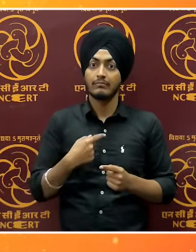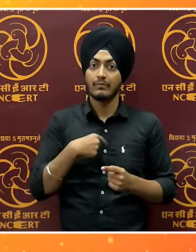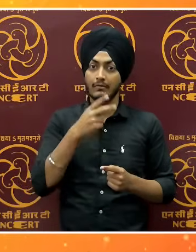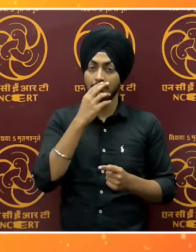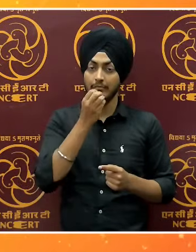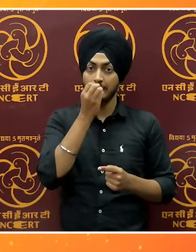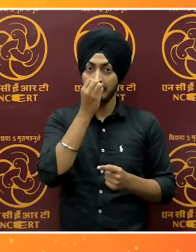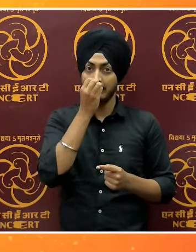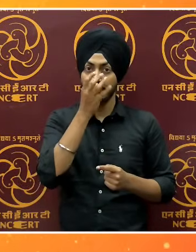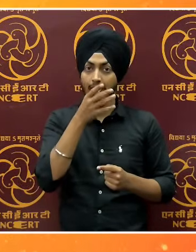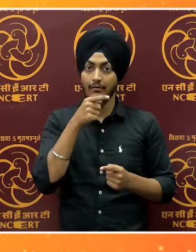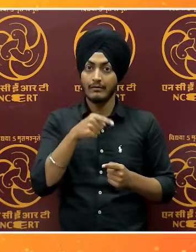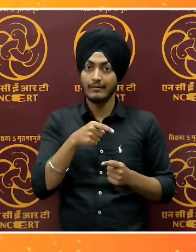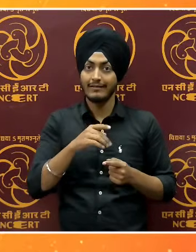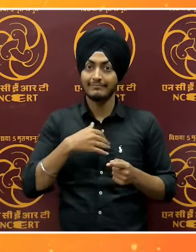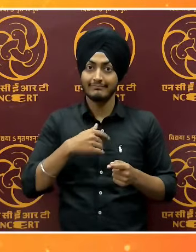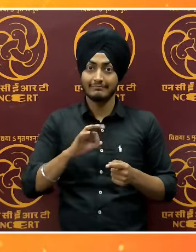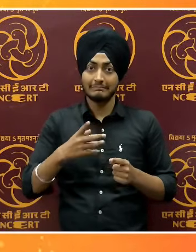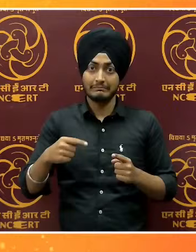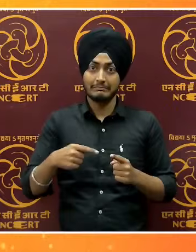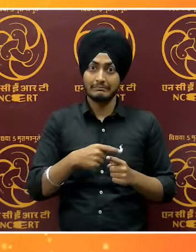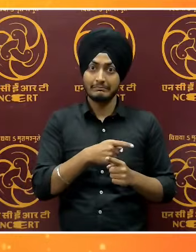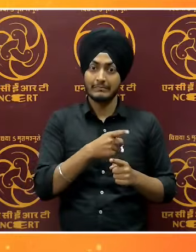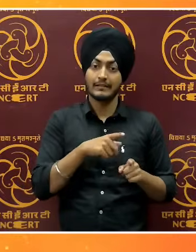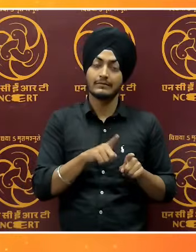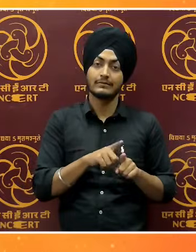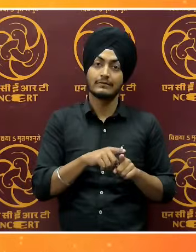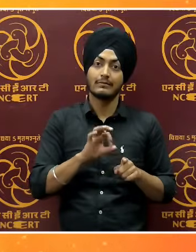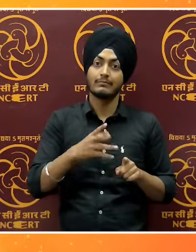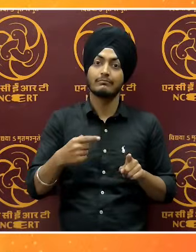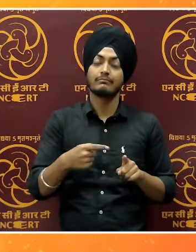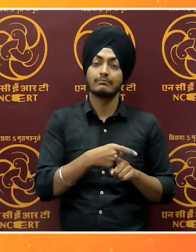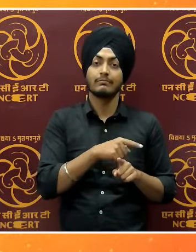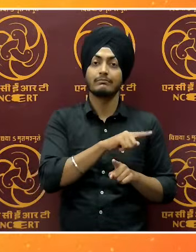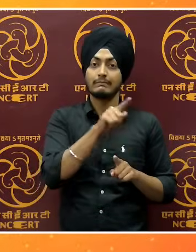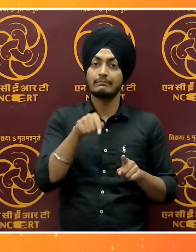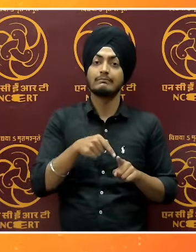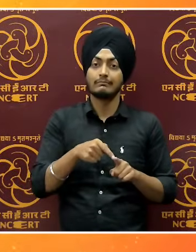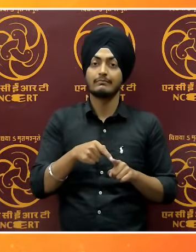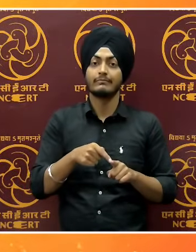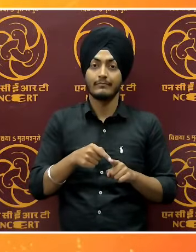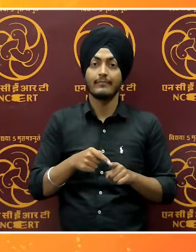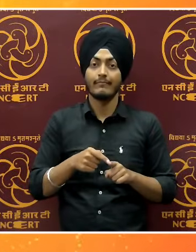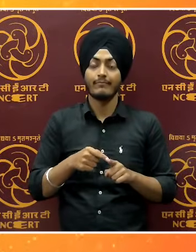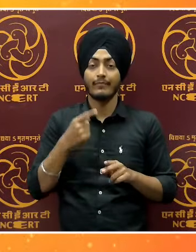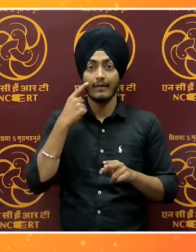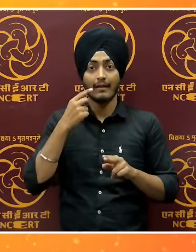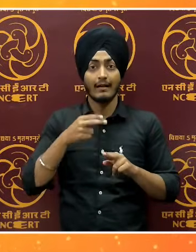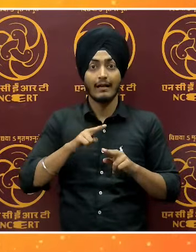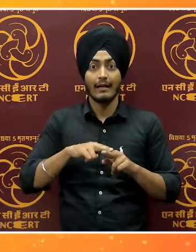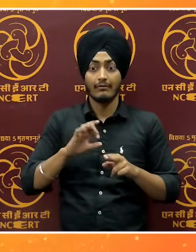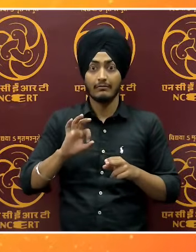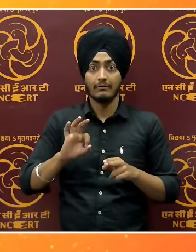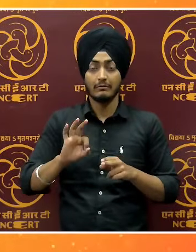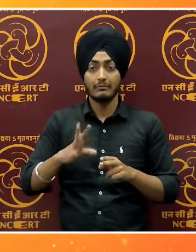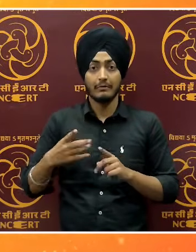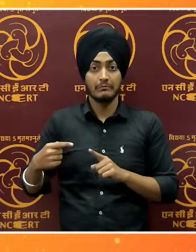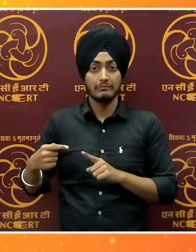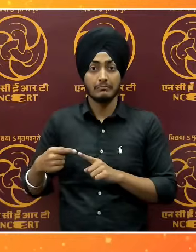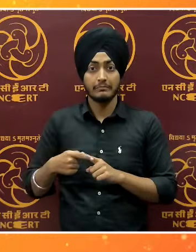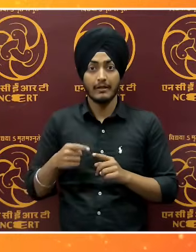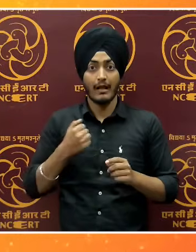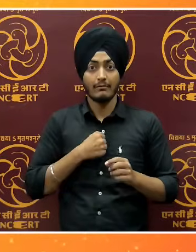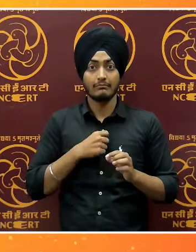some electrolysis happening. That is chemical effect of current. Like that, when electric current is passed through a wire